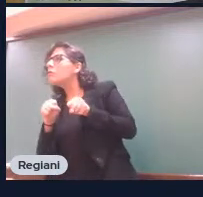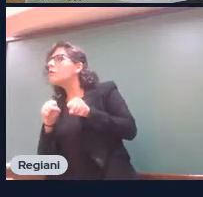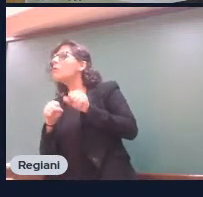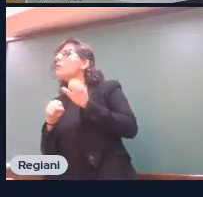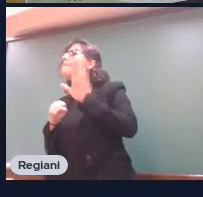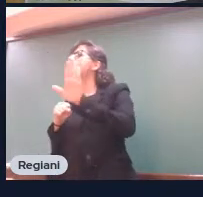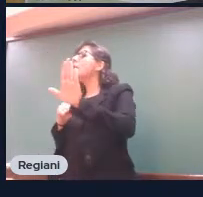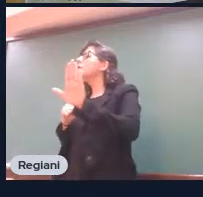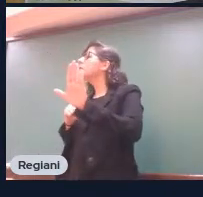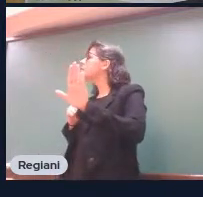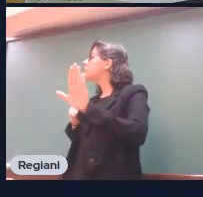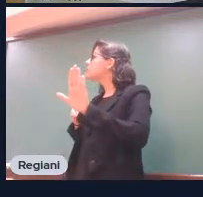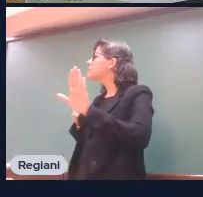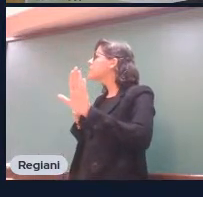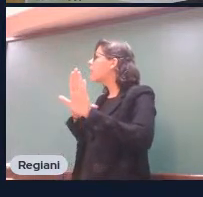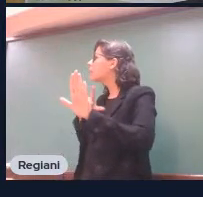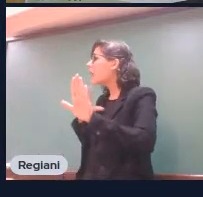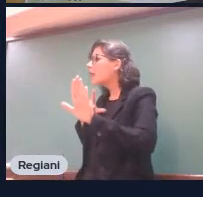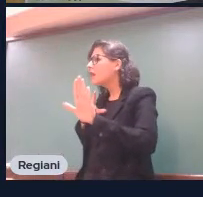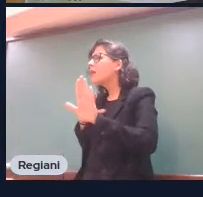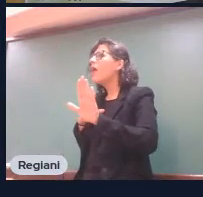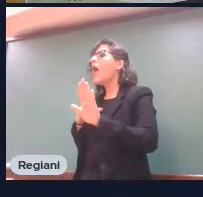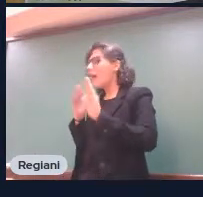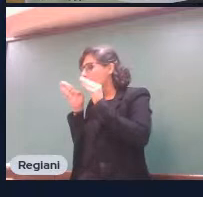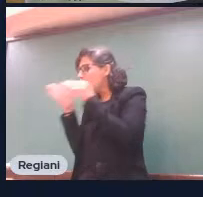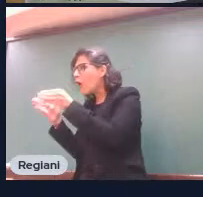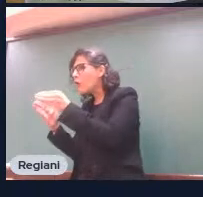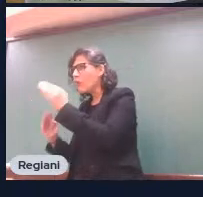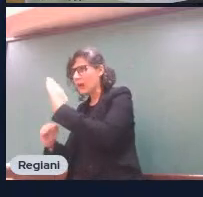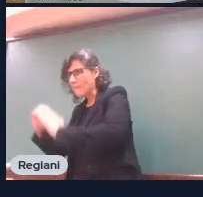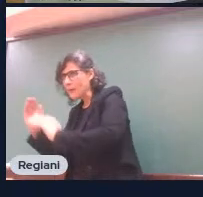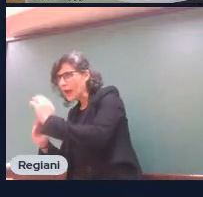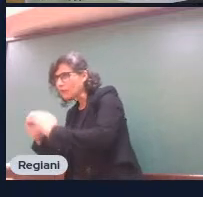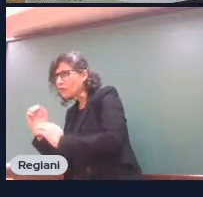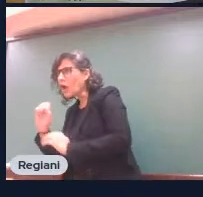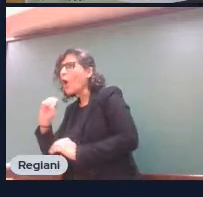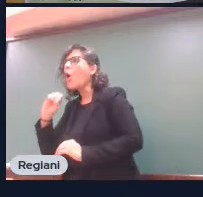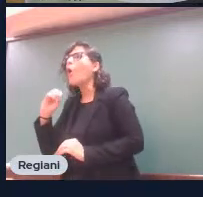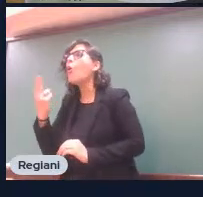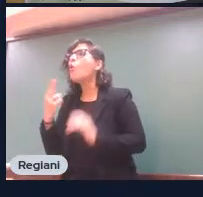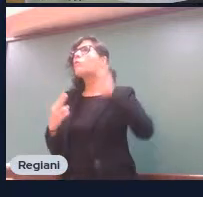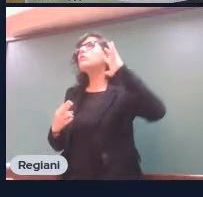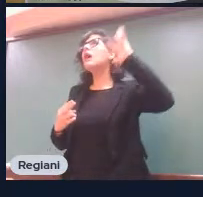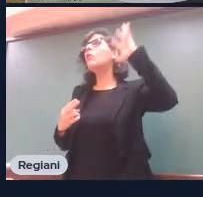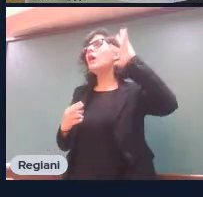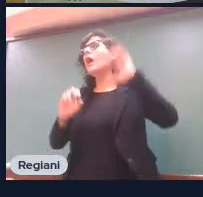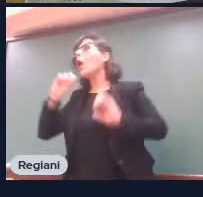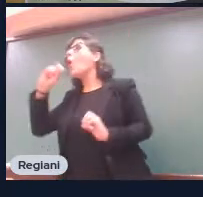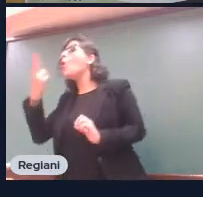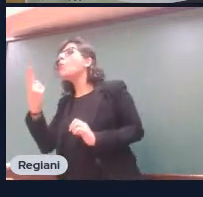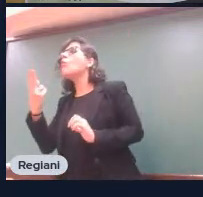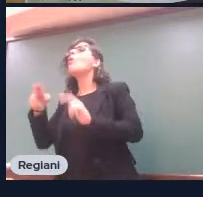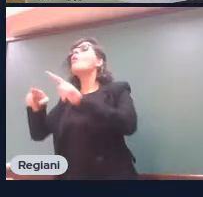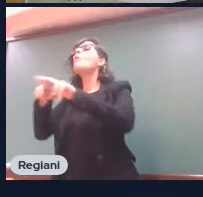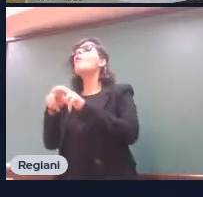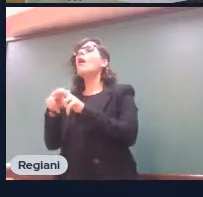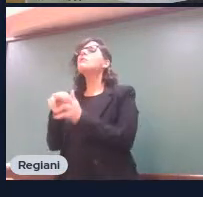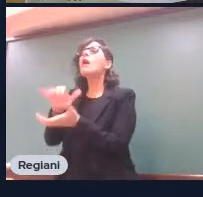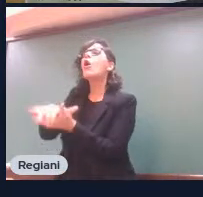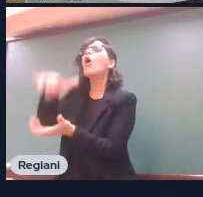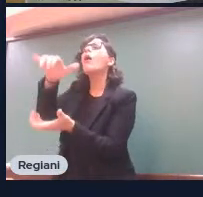they practice-inspired, are they theory-oriented, or are they data-driven? And do they talk